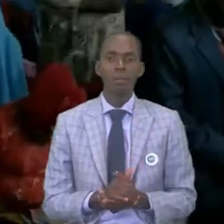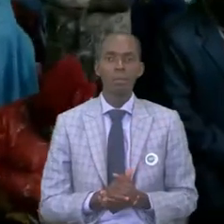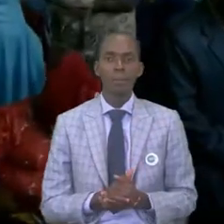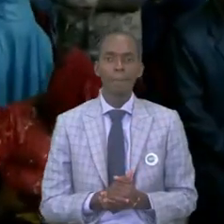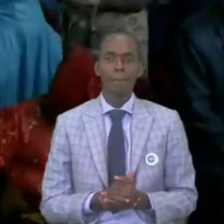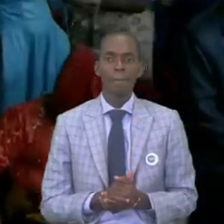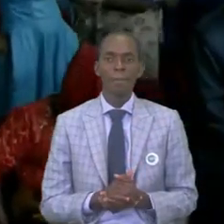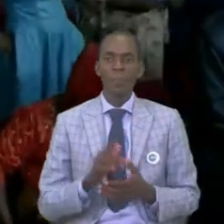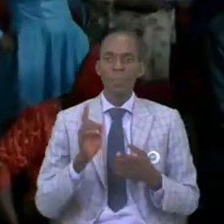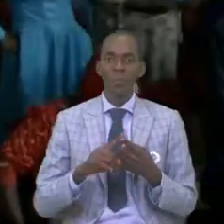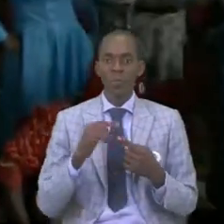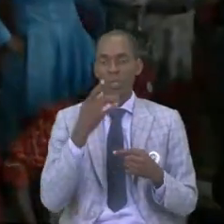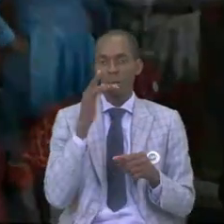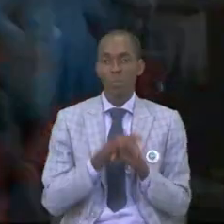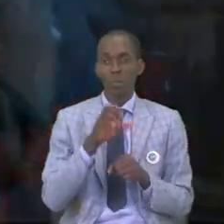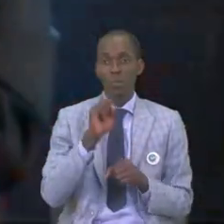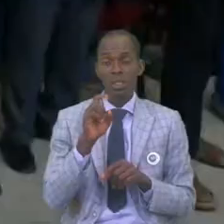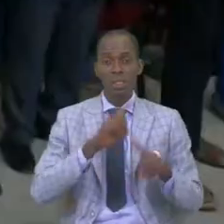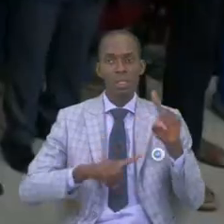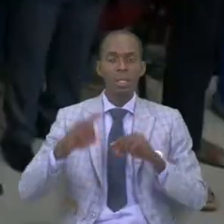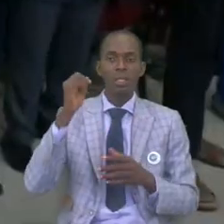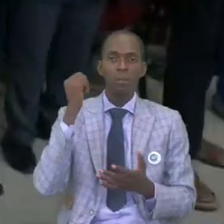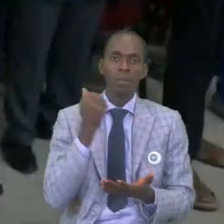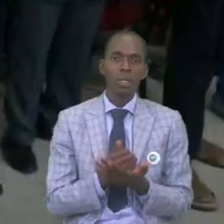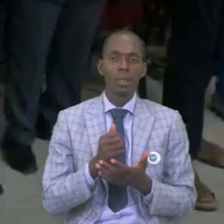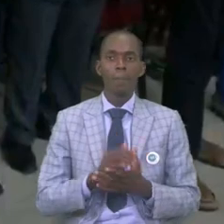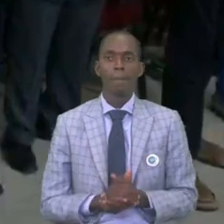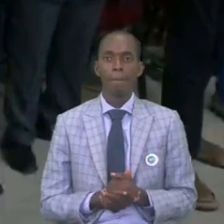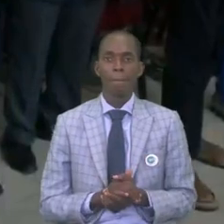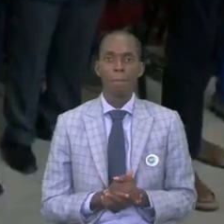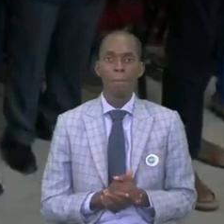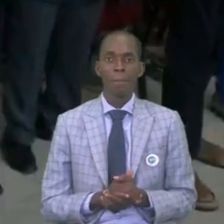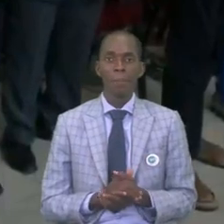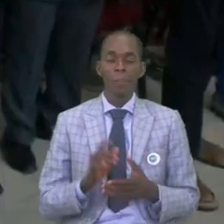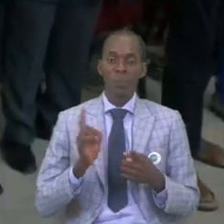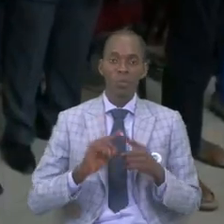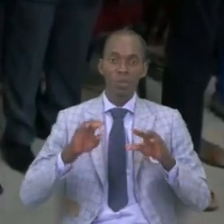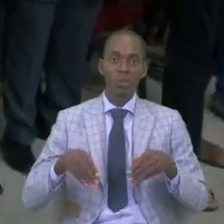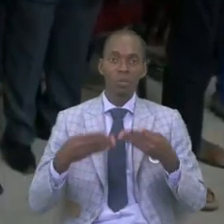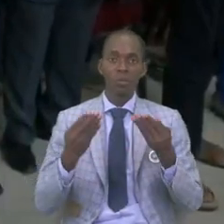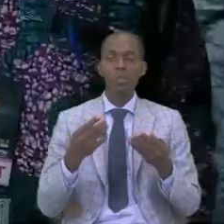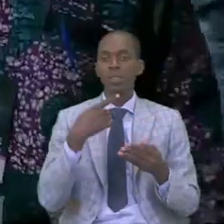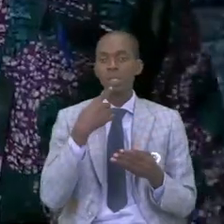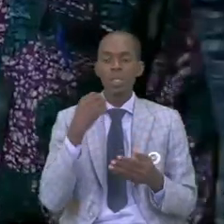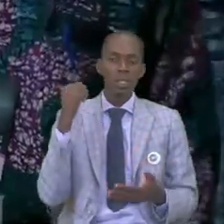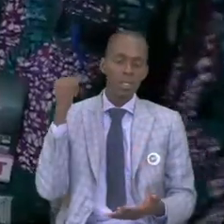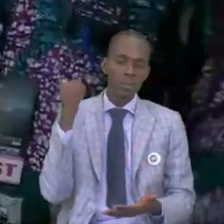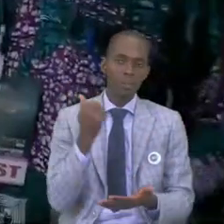To the promises, say amen. Amen. To the provision, say amen.